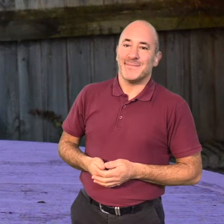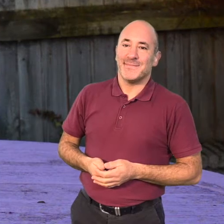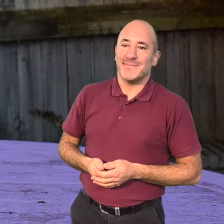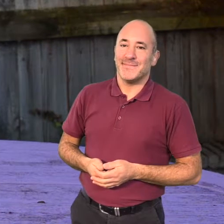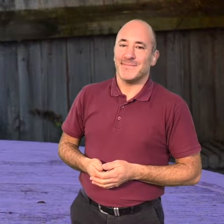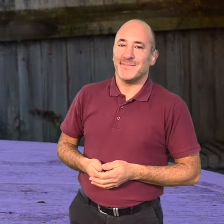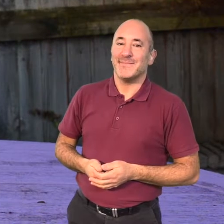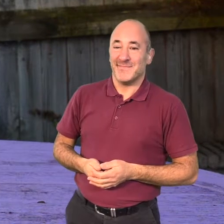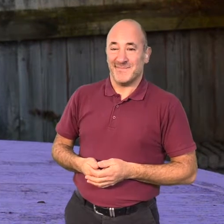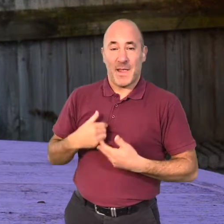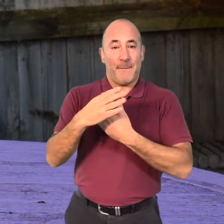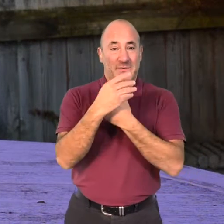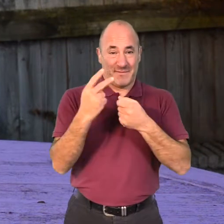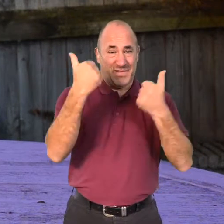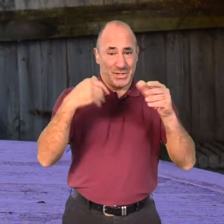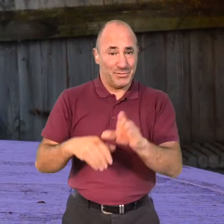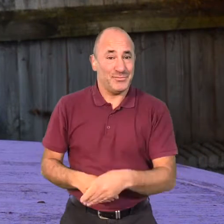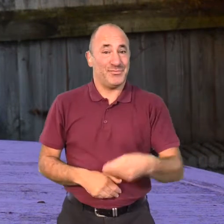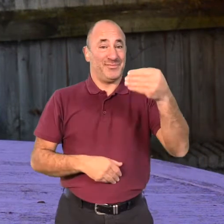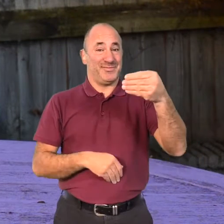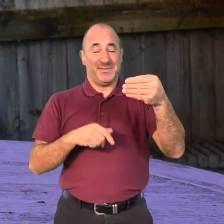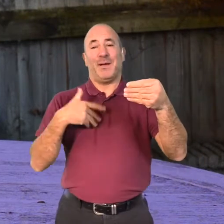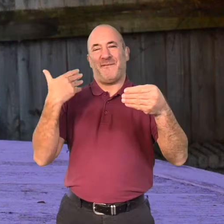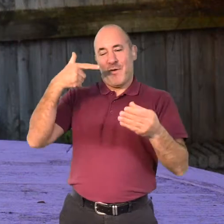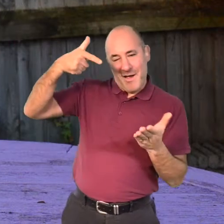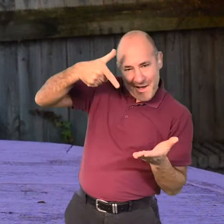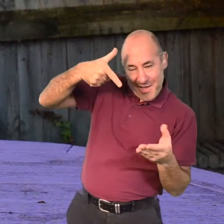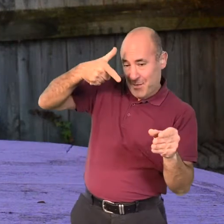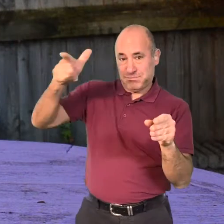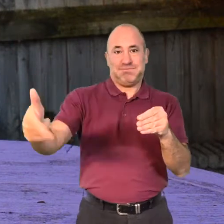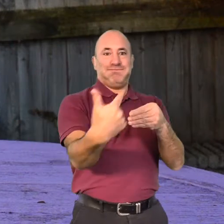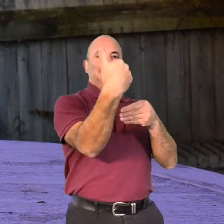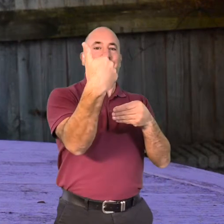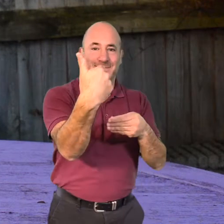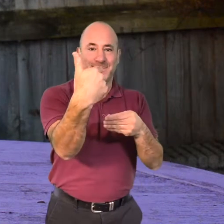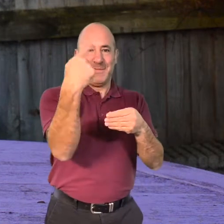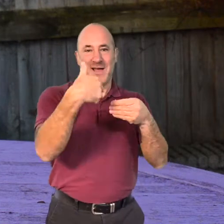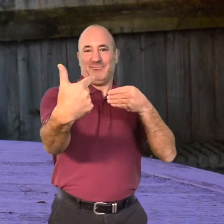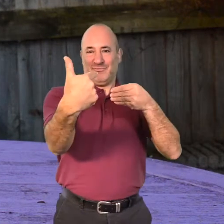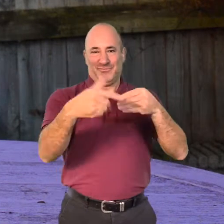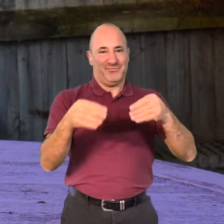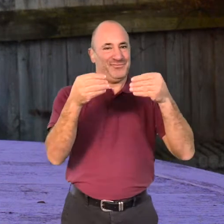I'm holding up my finished butterfly so that you can see it, and we've now changed to a longer shot as well so you